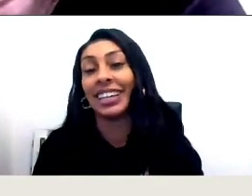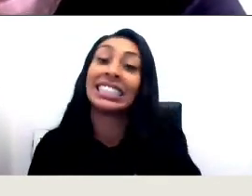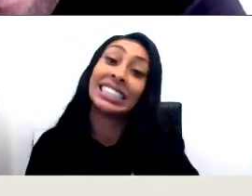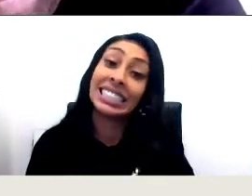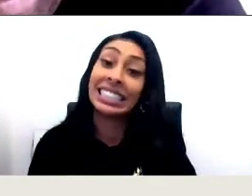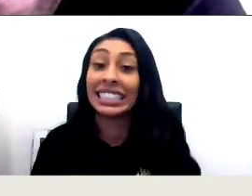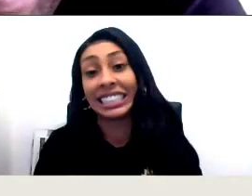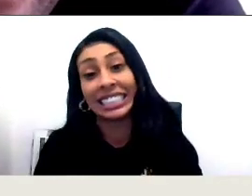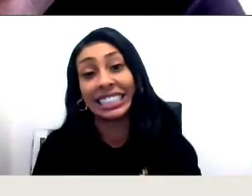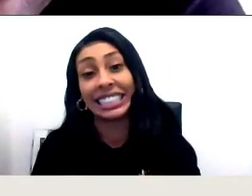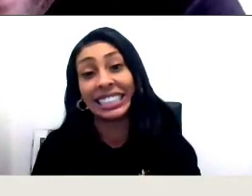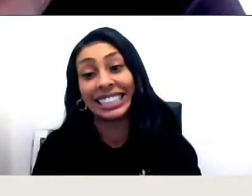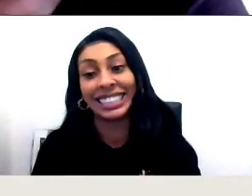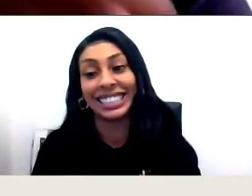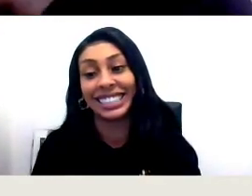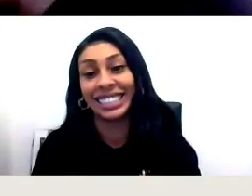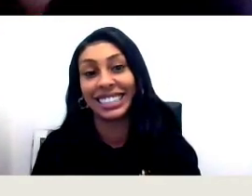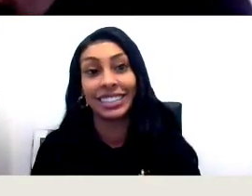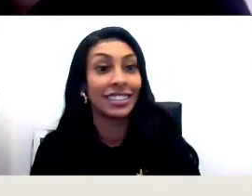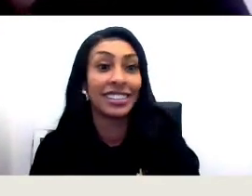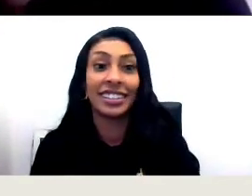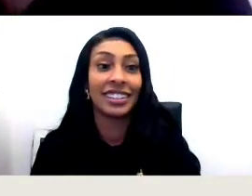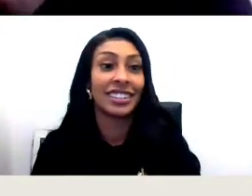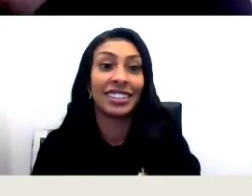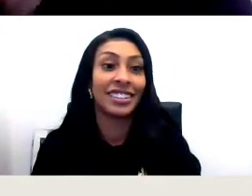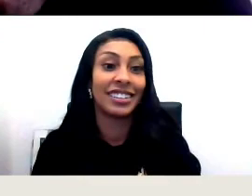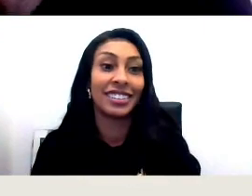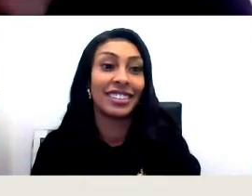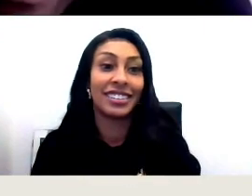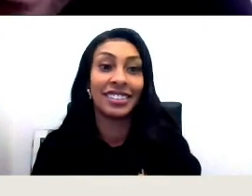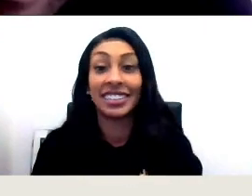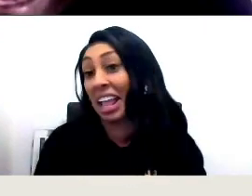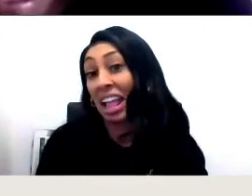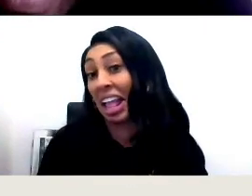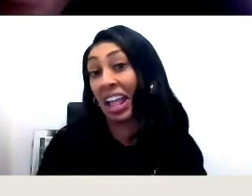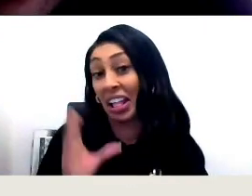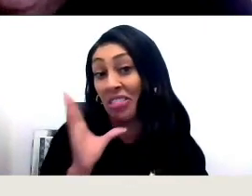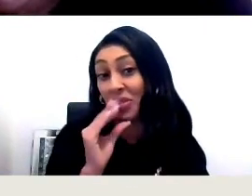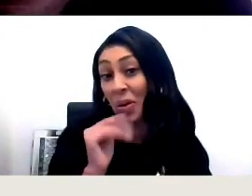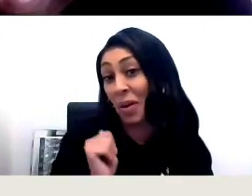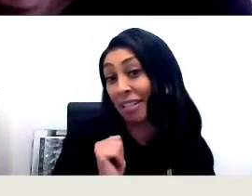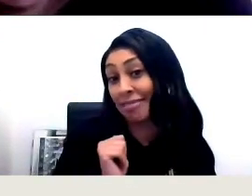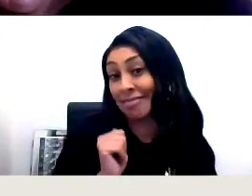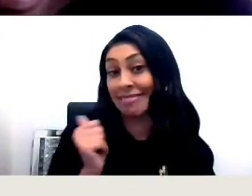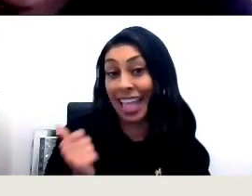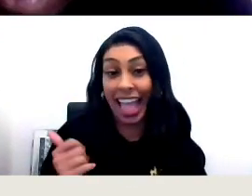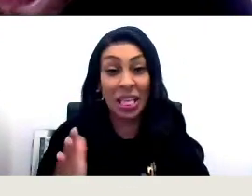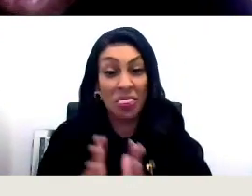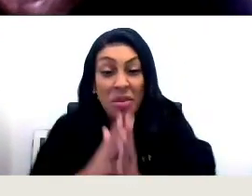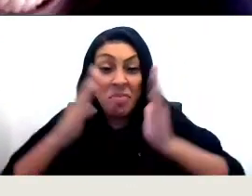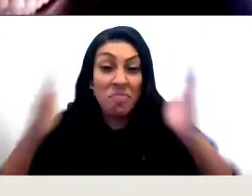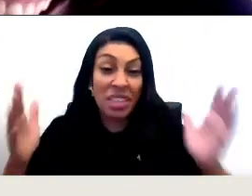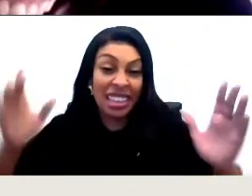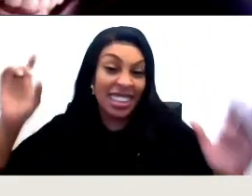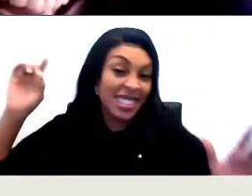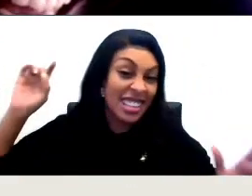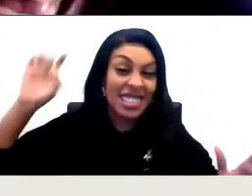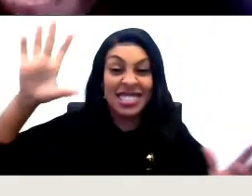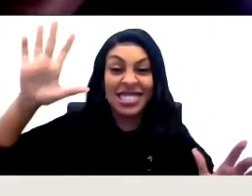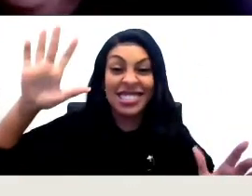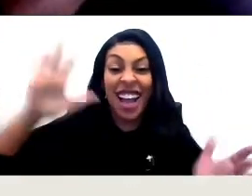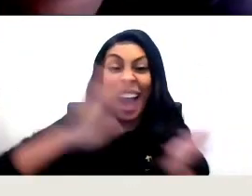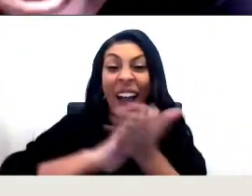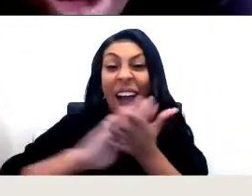Goodness, what is the difference? Yeah, and you can talk being, you know, next to, you know, the biggest stars of Hollywood.